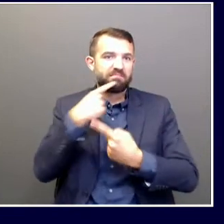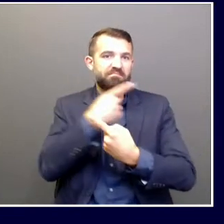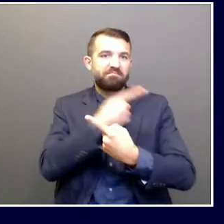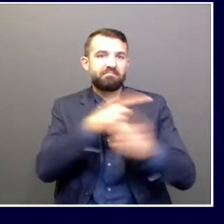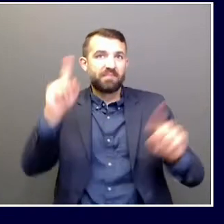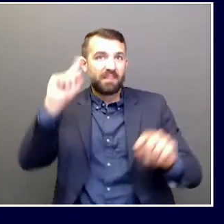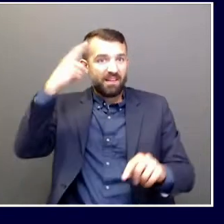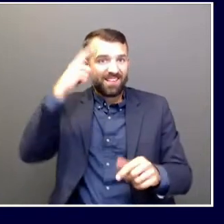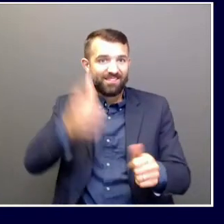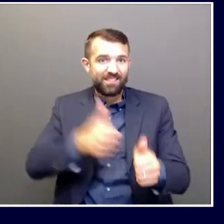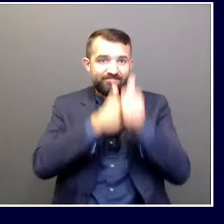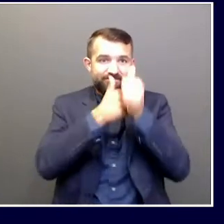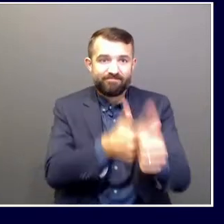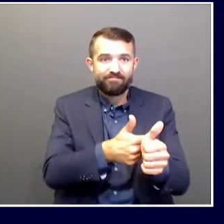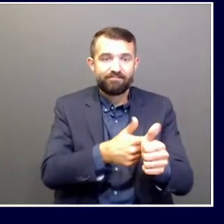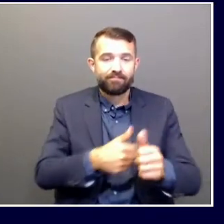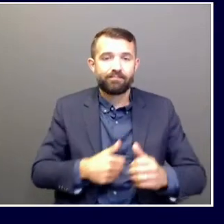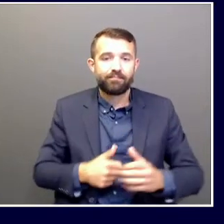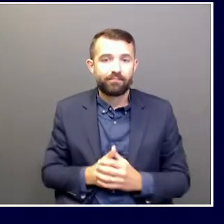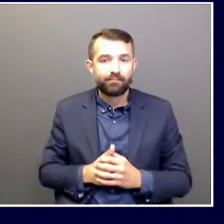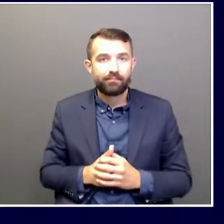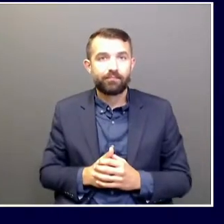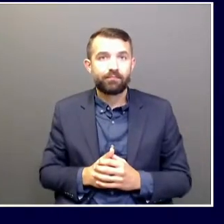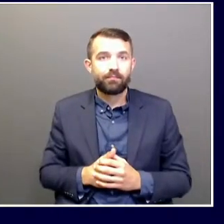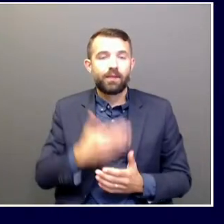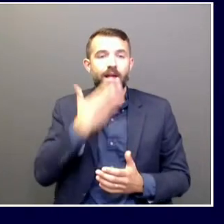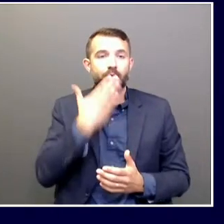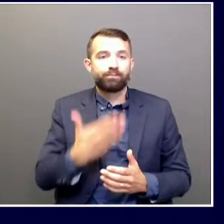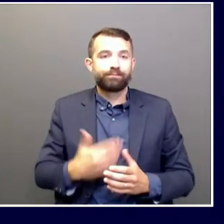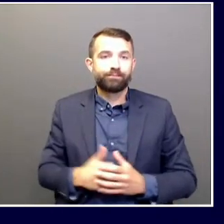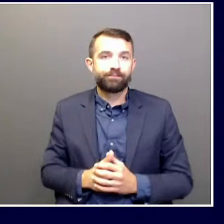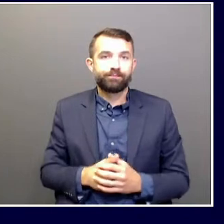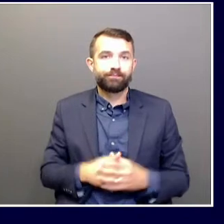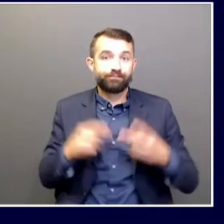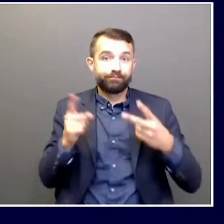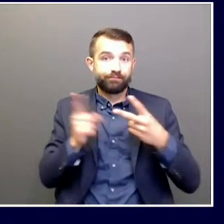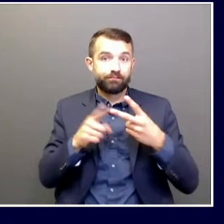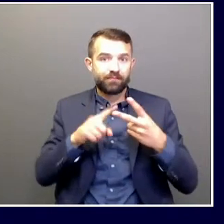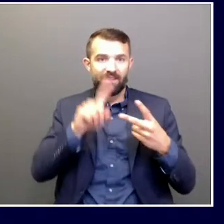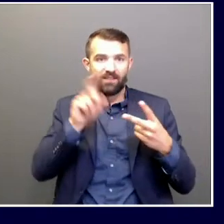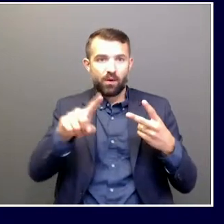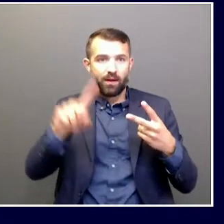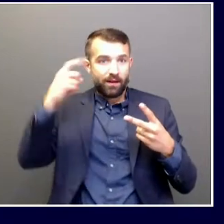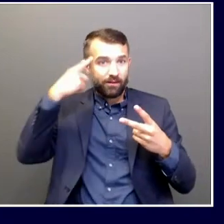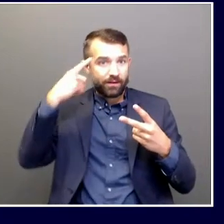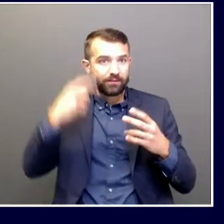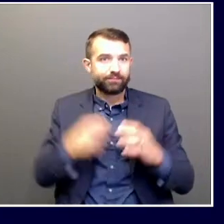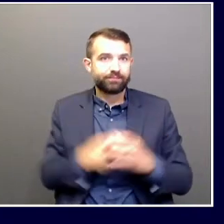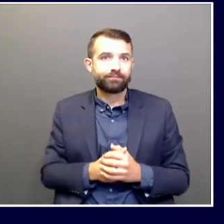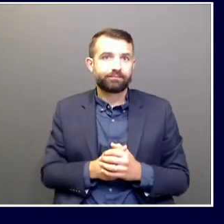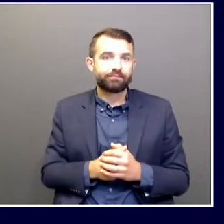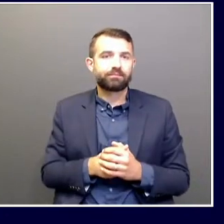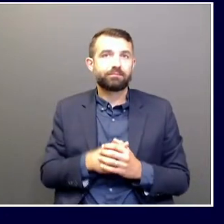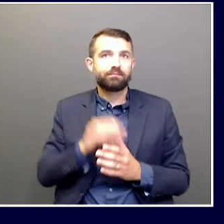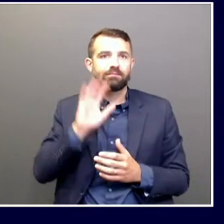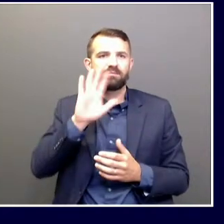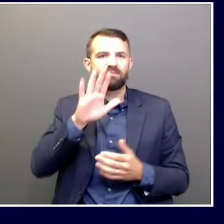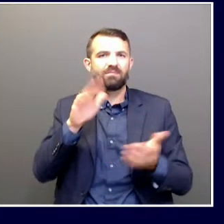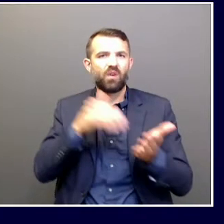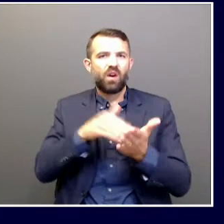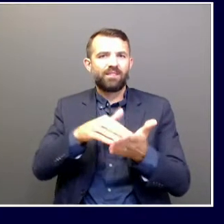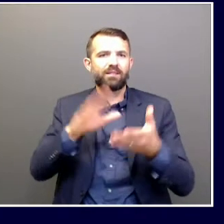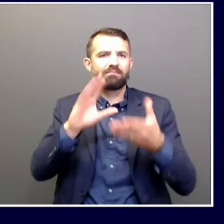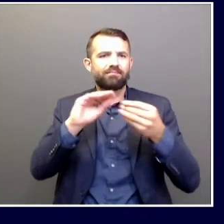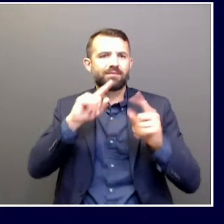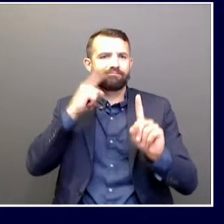vaccinated. Thank you. And my second question, Governor, since you talked about children a lot, I know that I've asked this